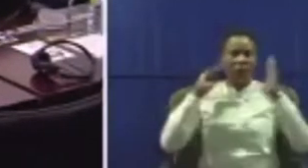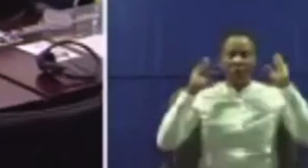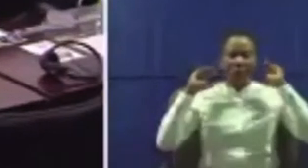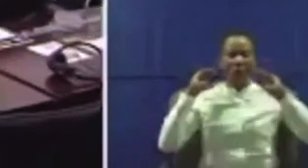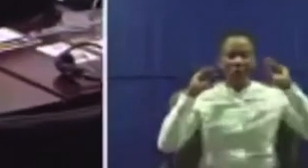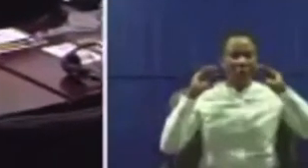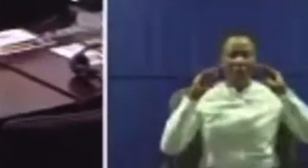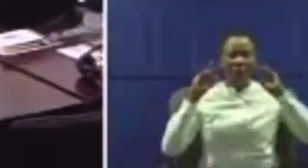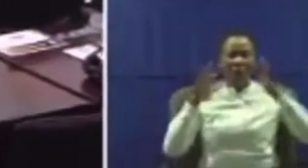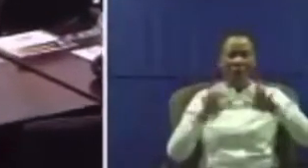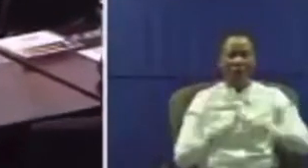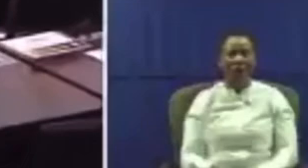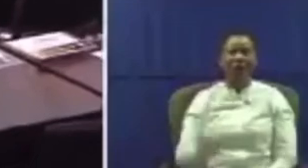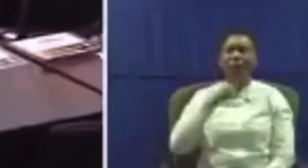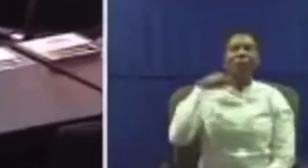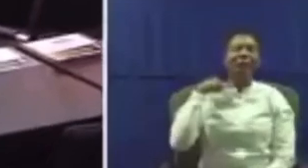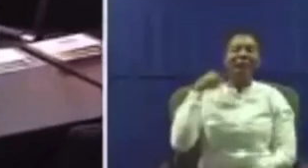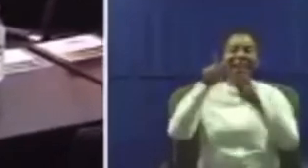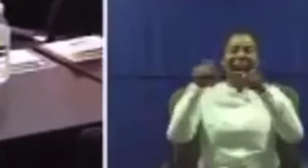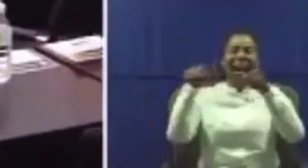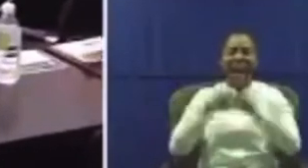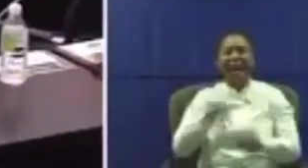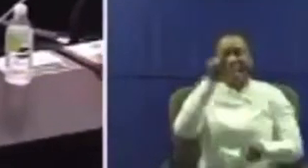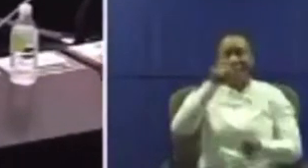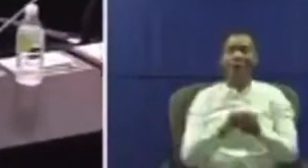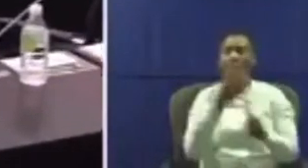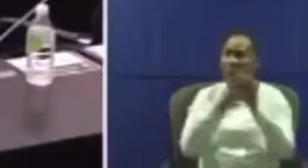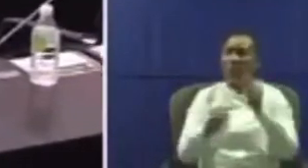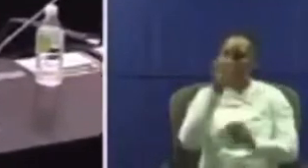The murderer of Marigana people must also leave.